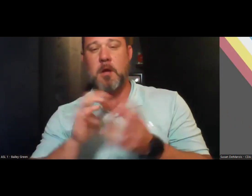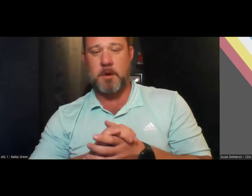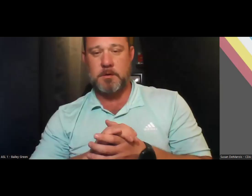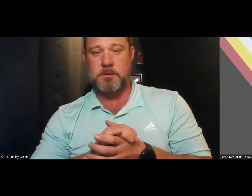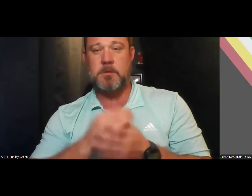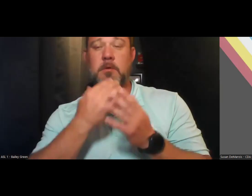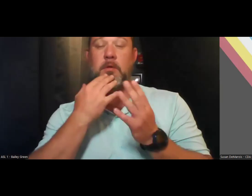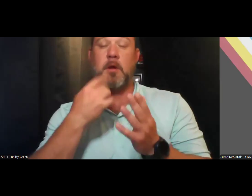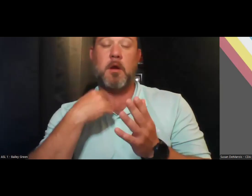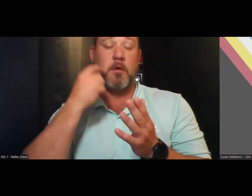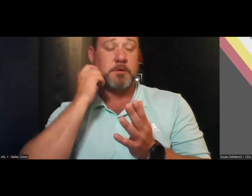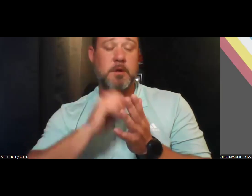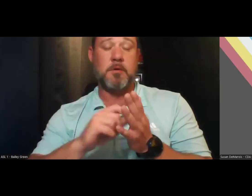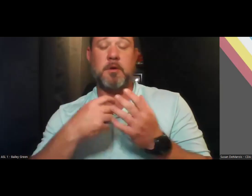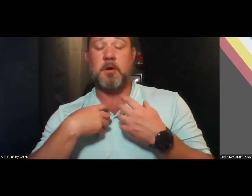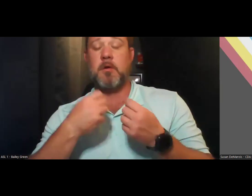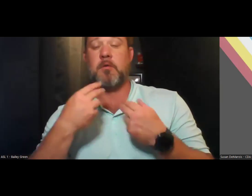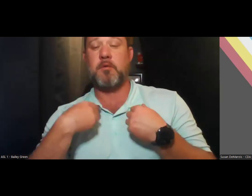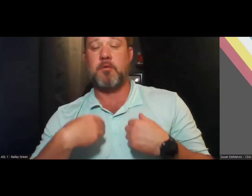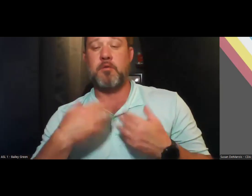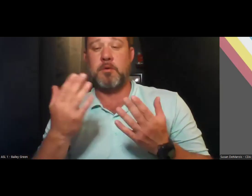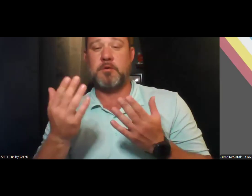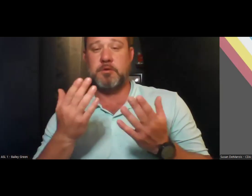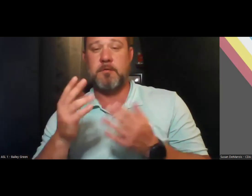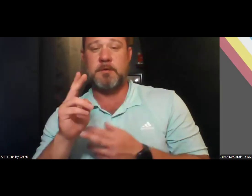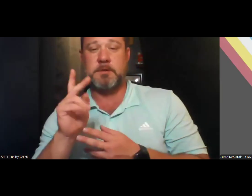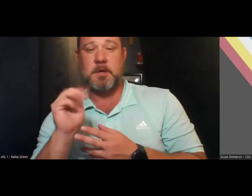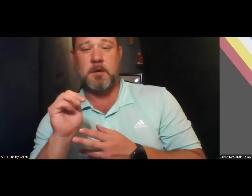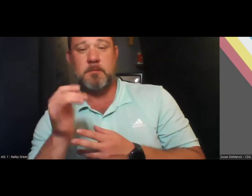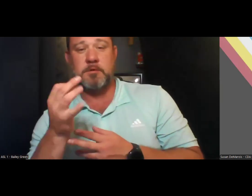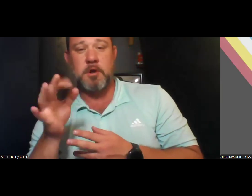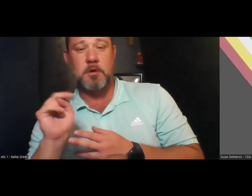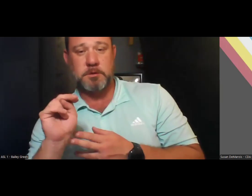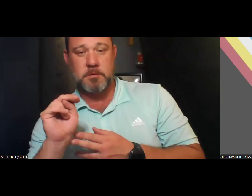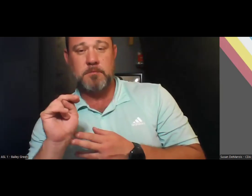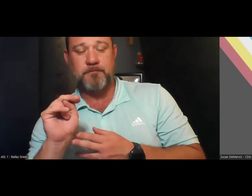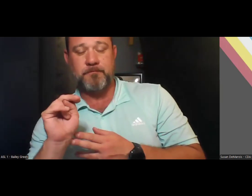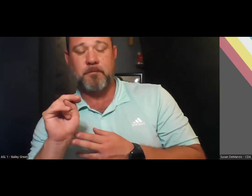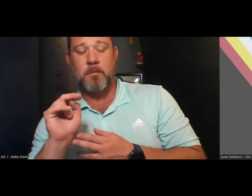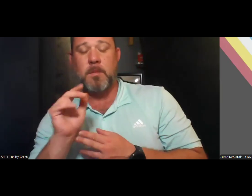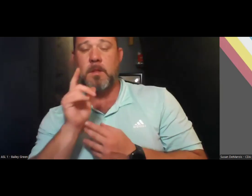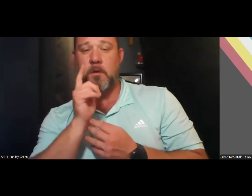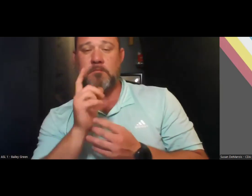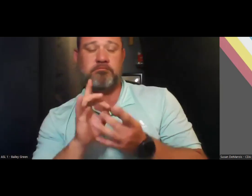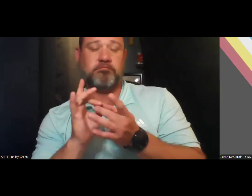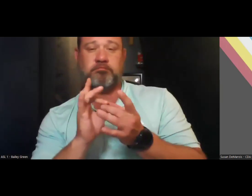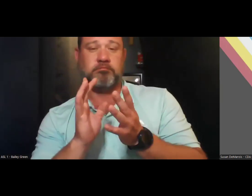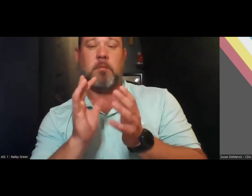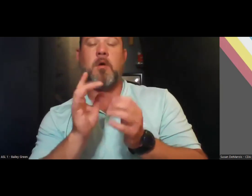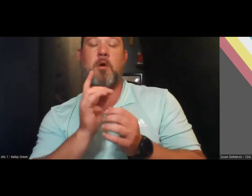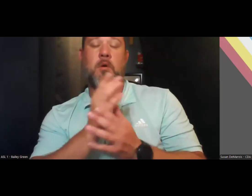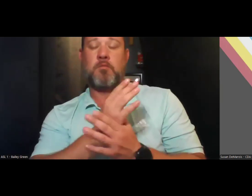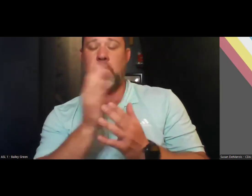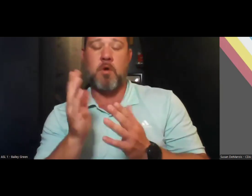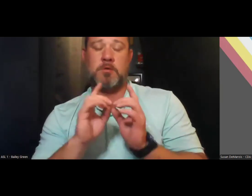our Secretary of Health and Human Services, Kim Johnson, who fosters collaboration across departments